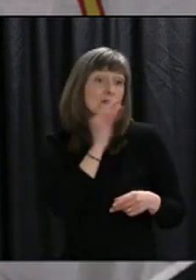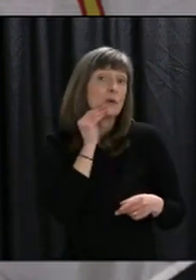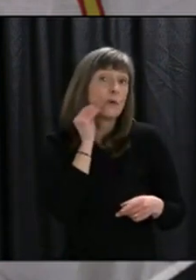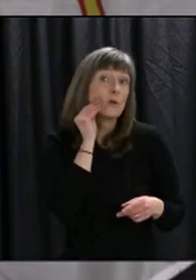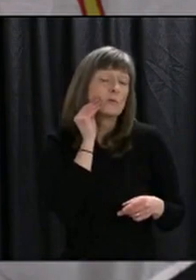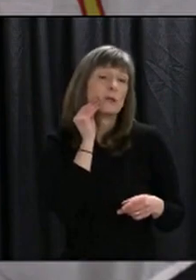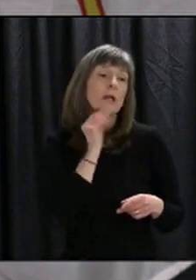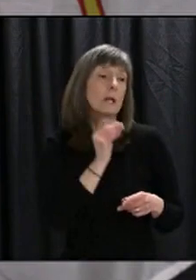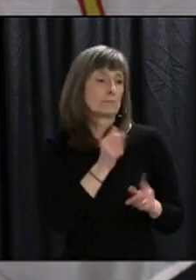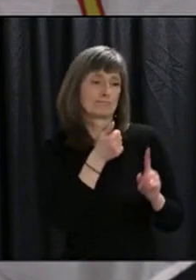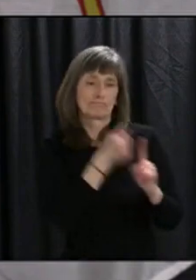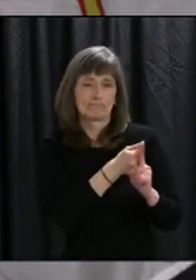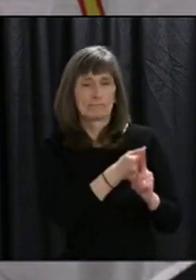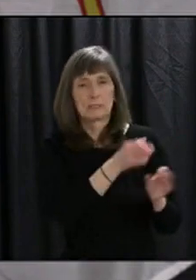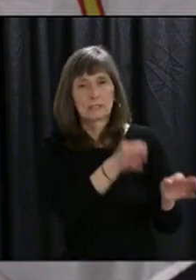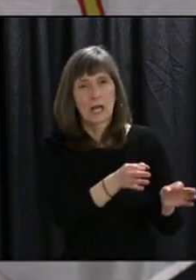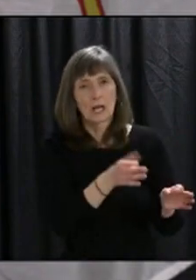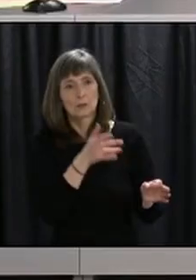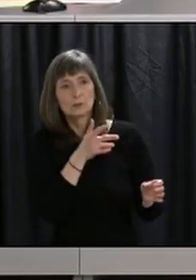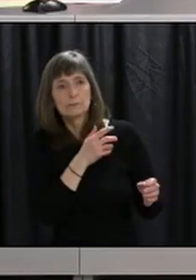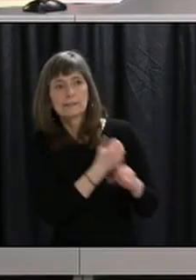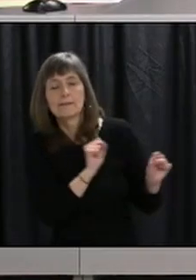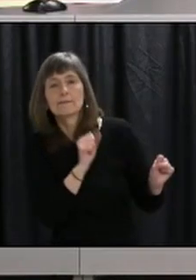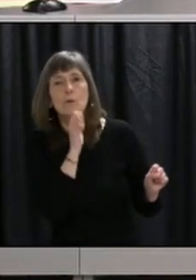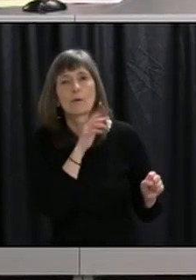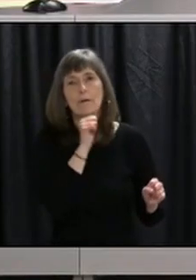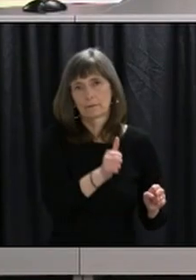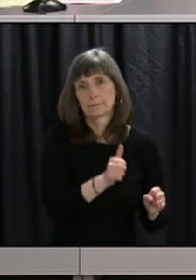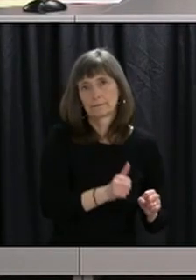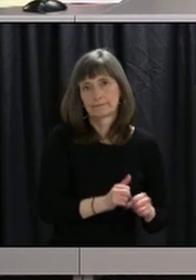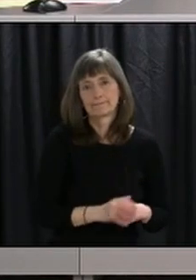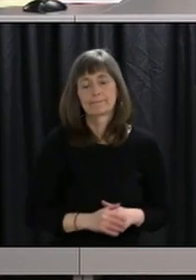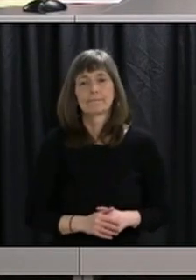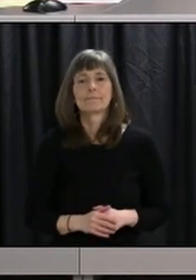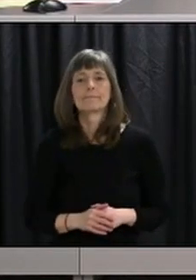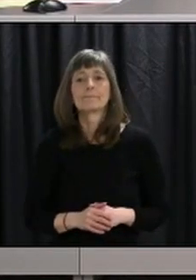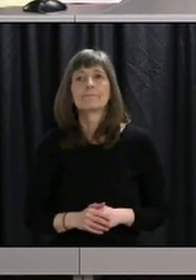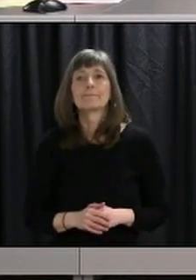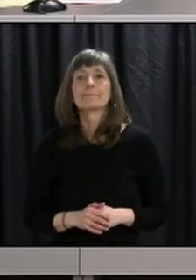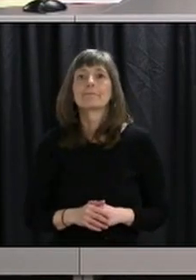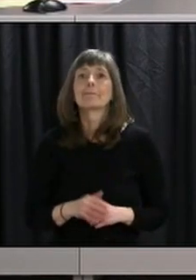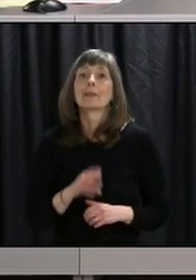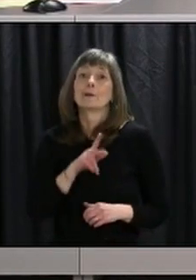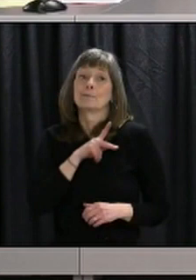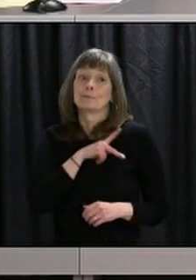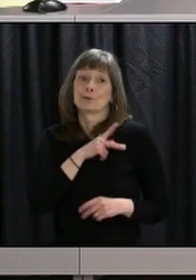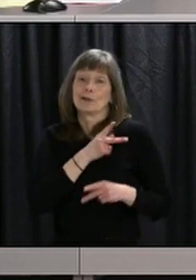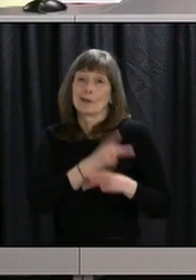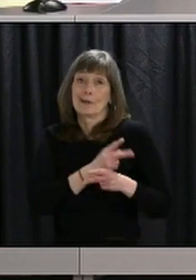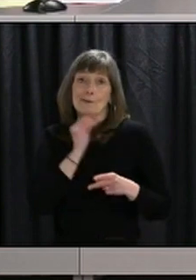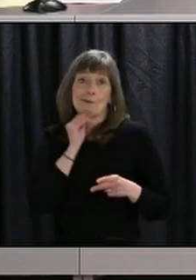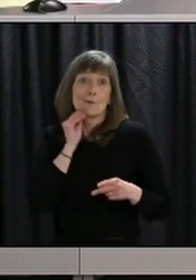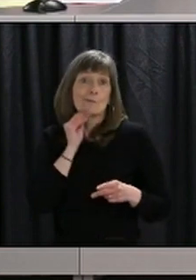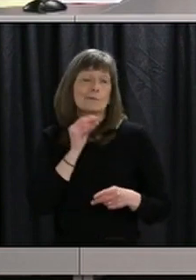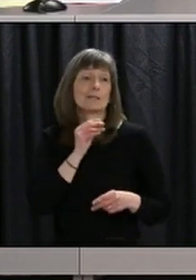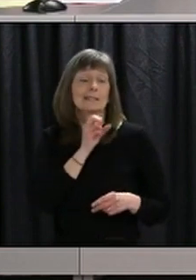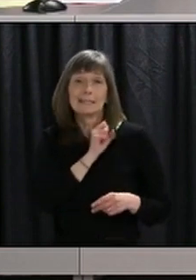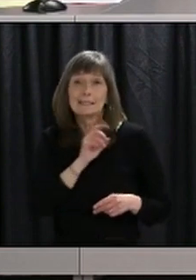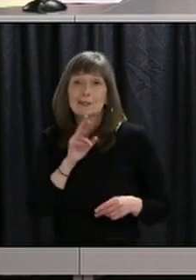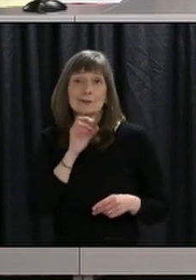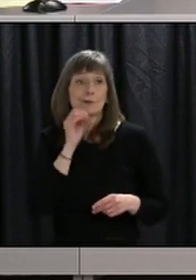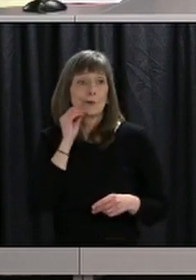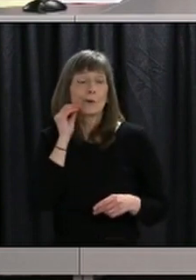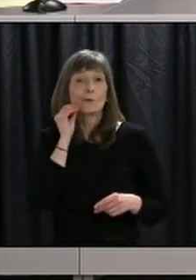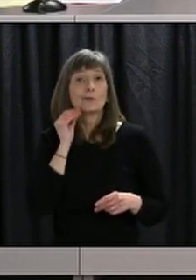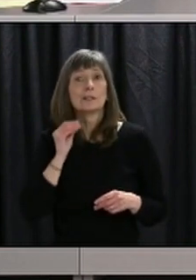care homes. The personal care homes actually are held to a standard. The regional health authorities inspect them on a